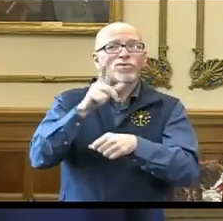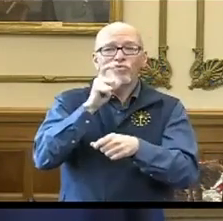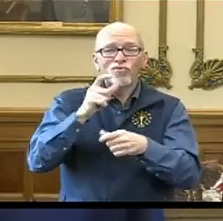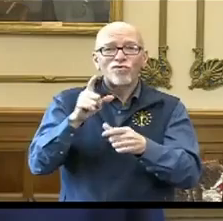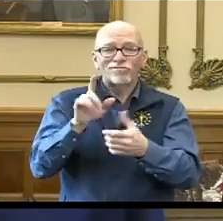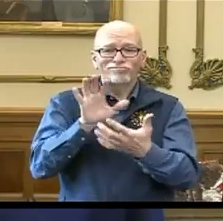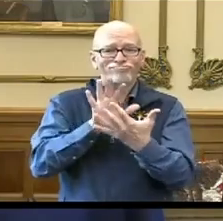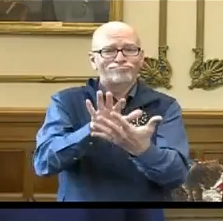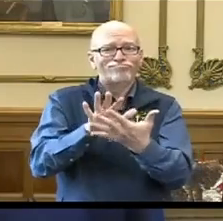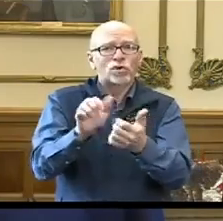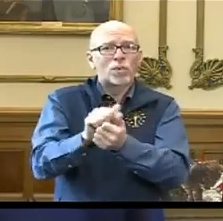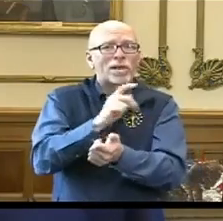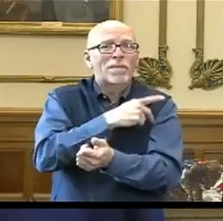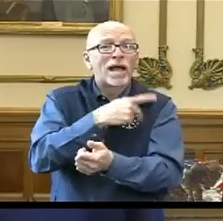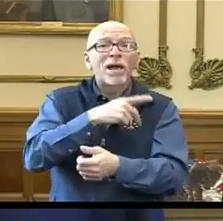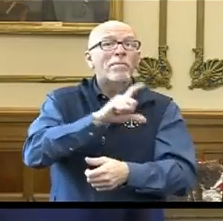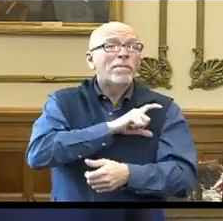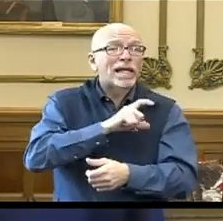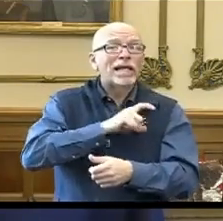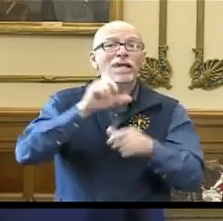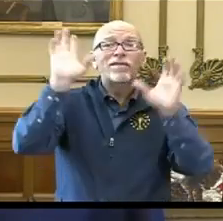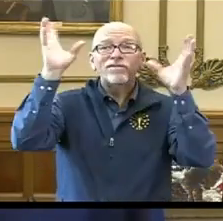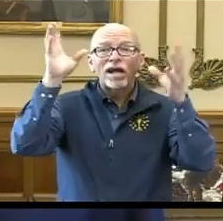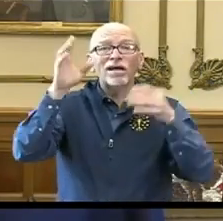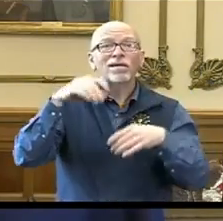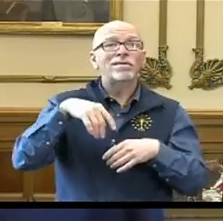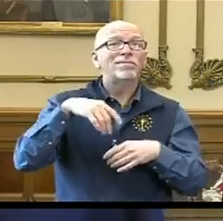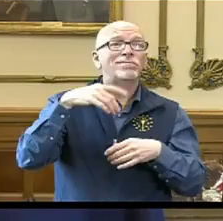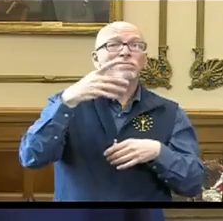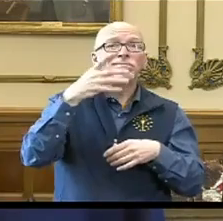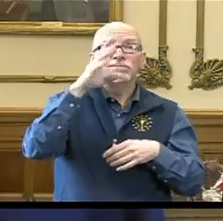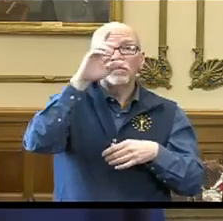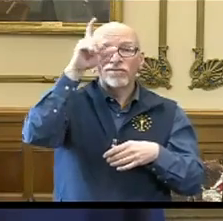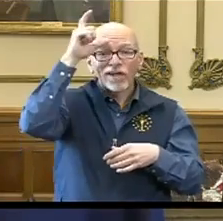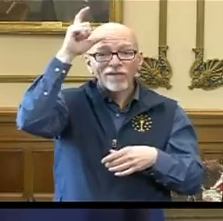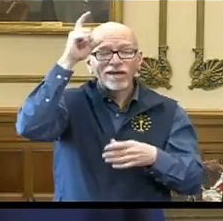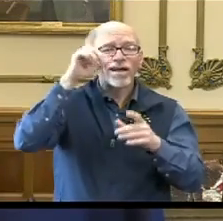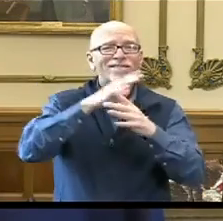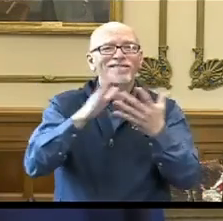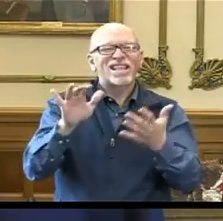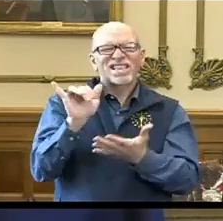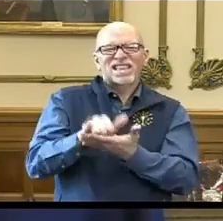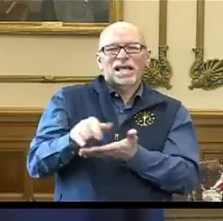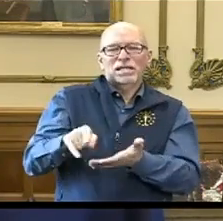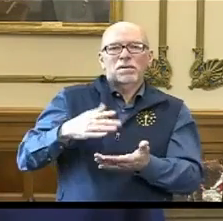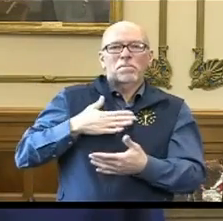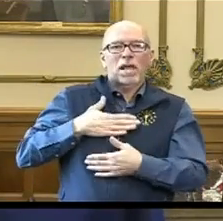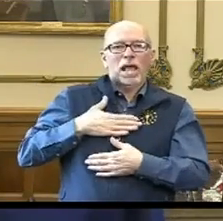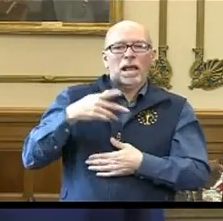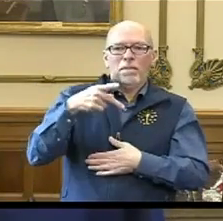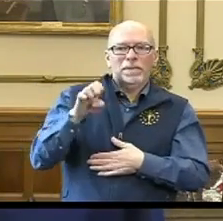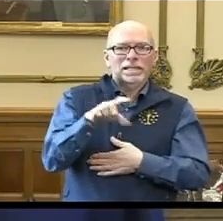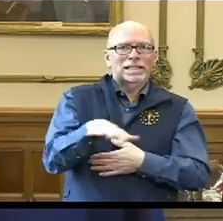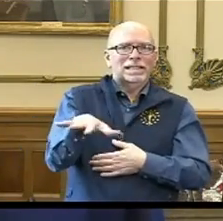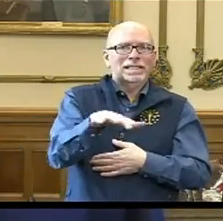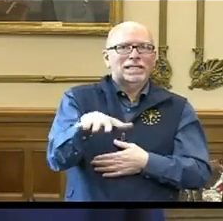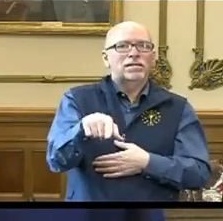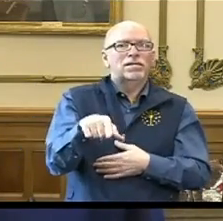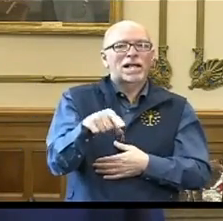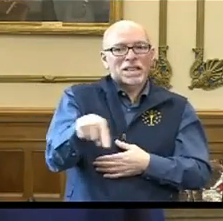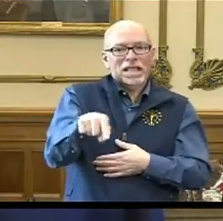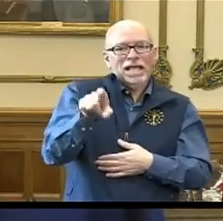first responders, the police, the firefighters, the EMS, all these folks, that's my PPE. And so they need